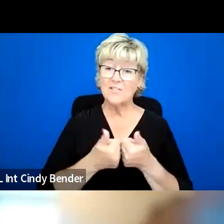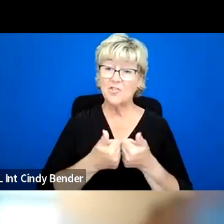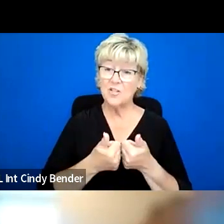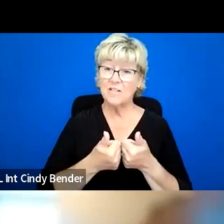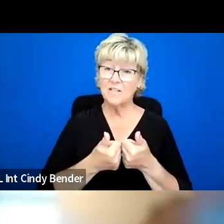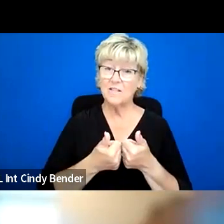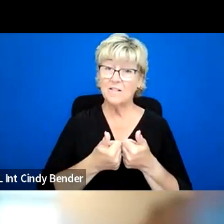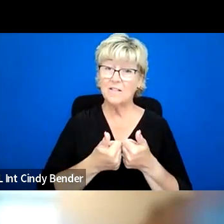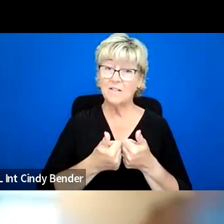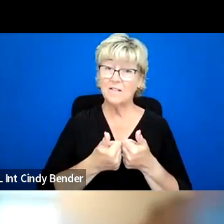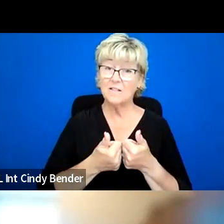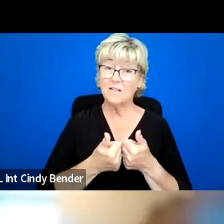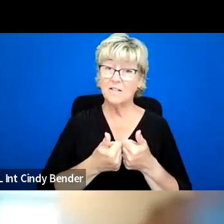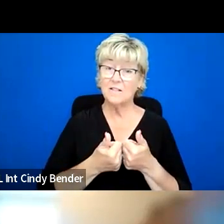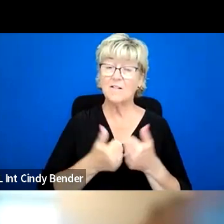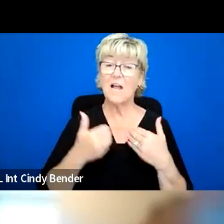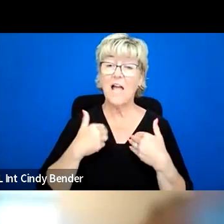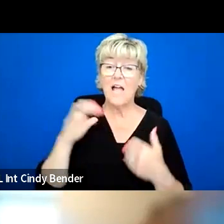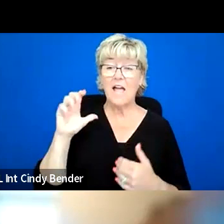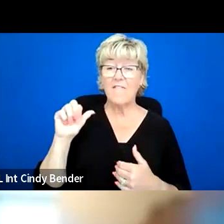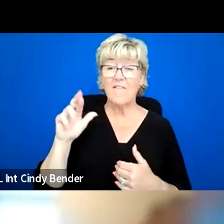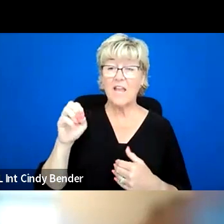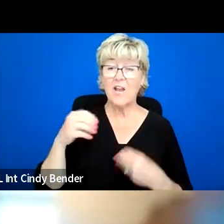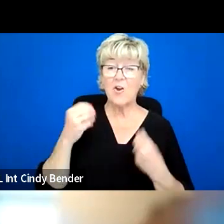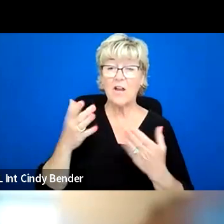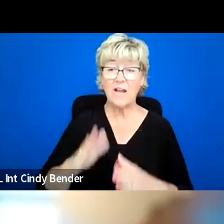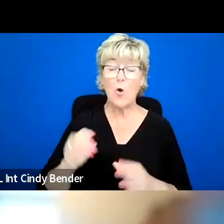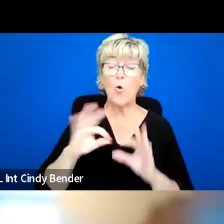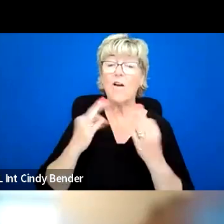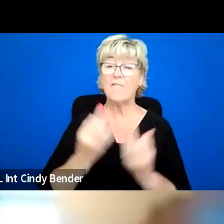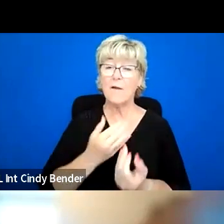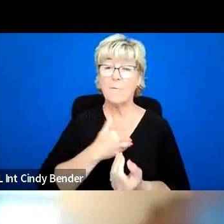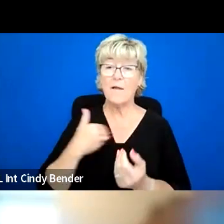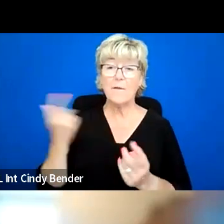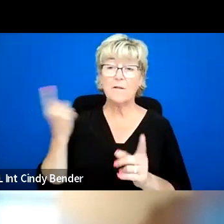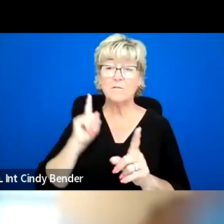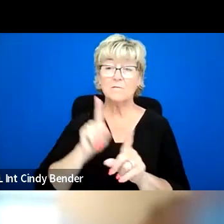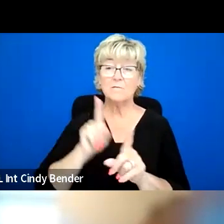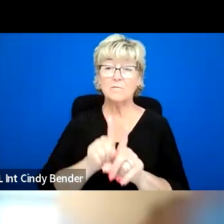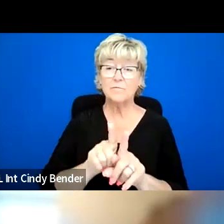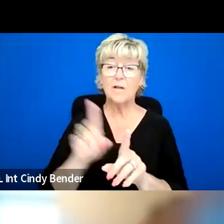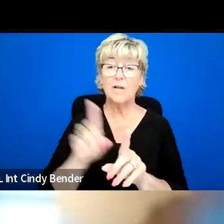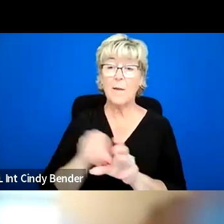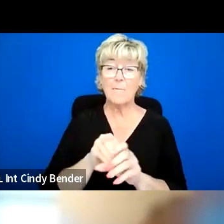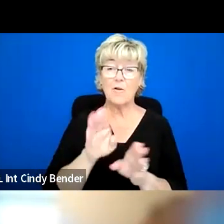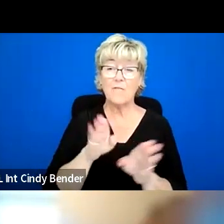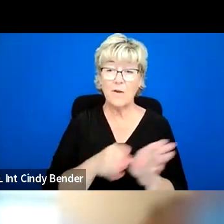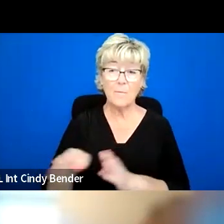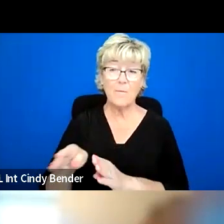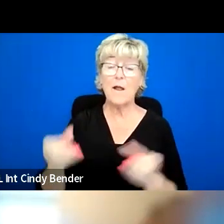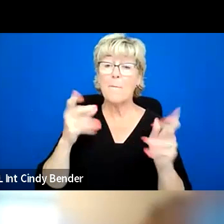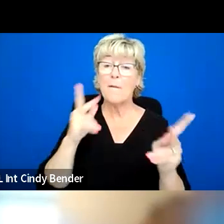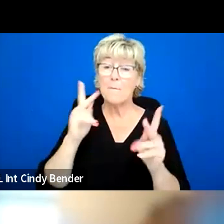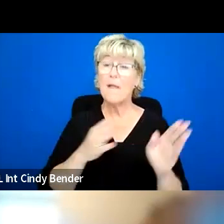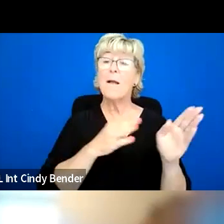is having the caregiver or the family member, whoever's there, as part of your plan. A lot of people